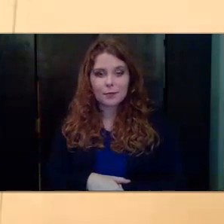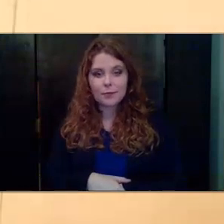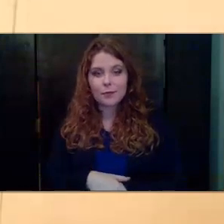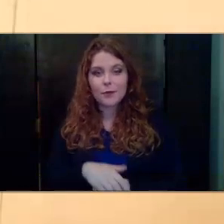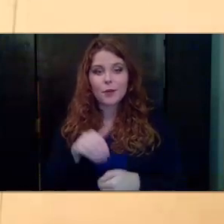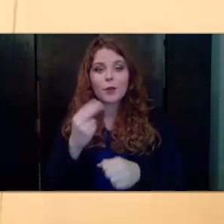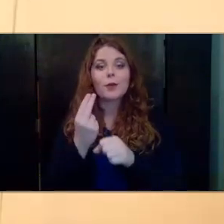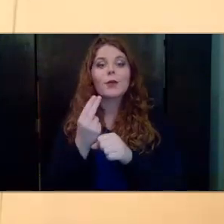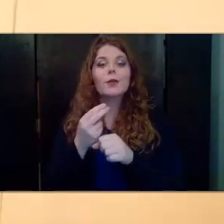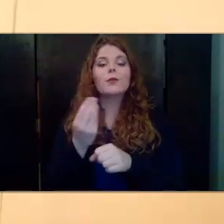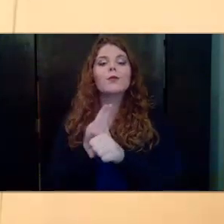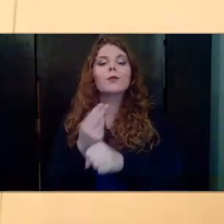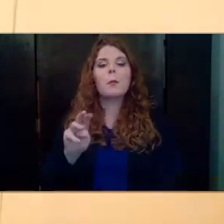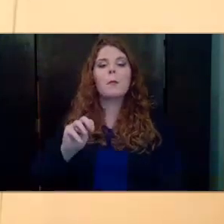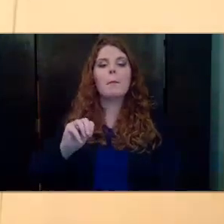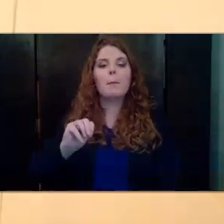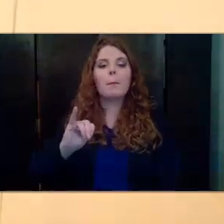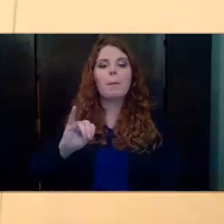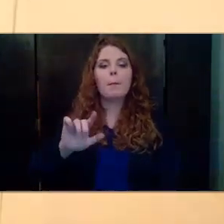in miles.